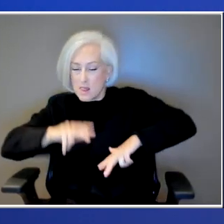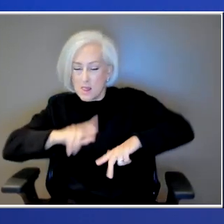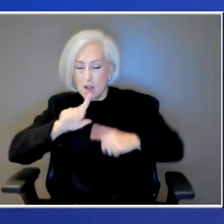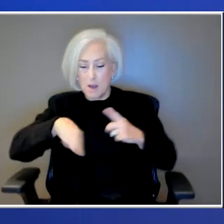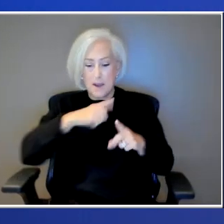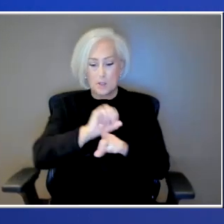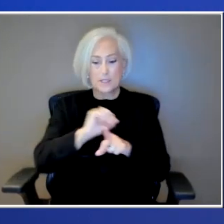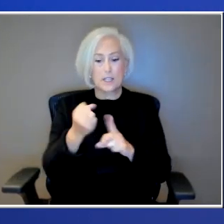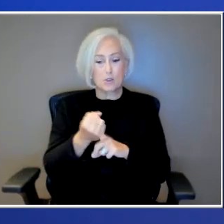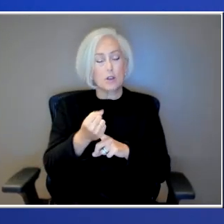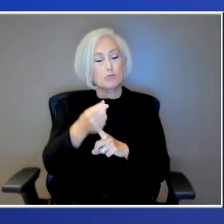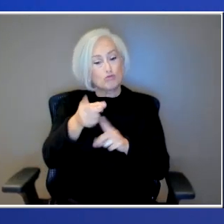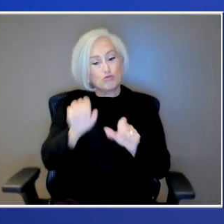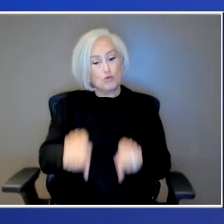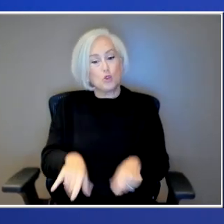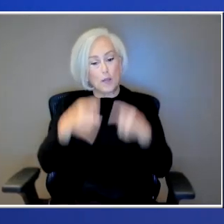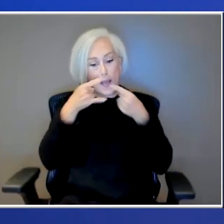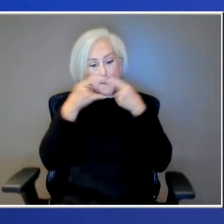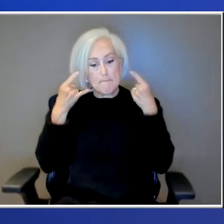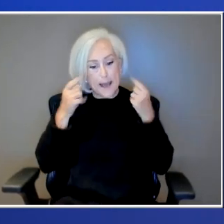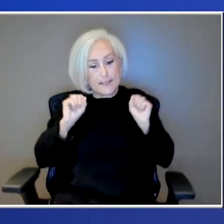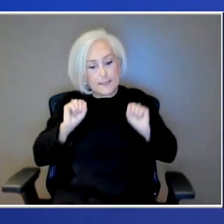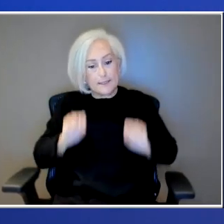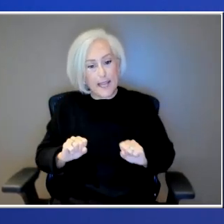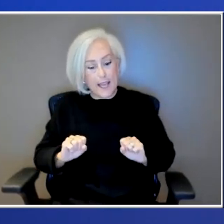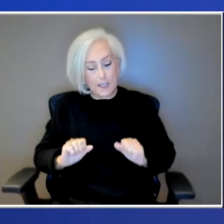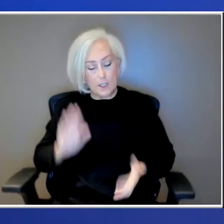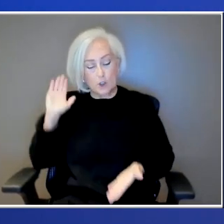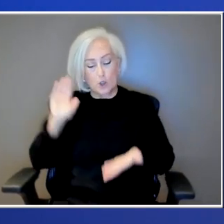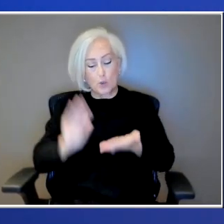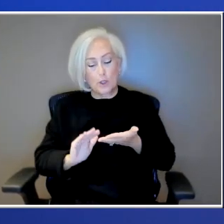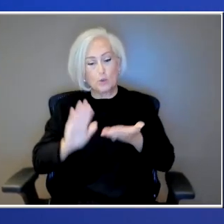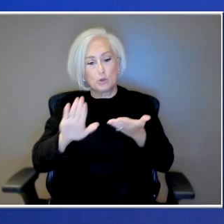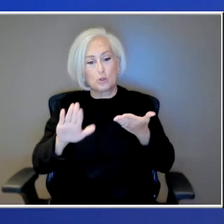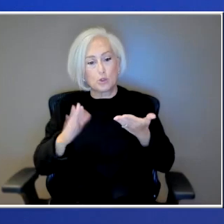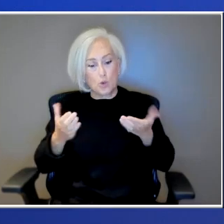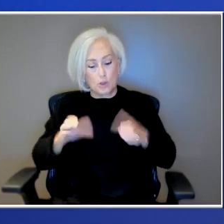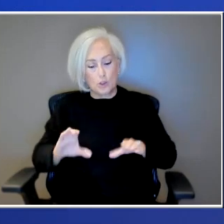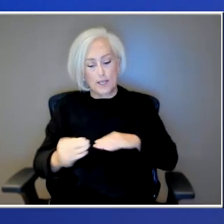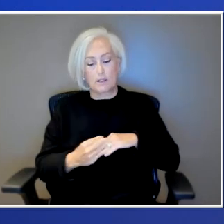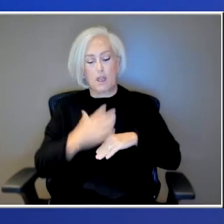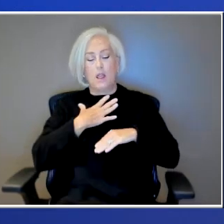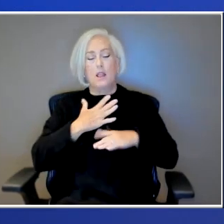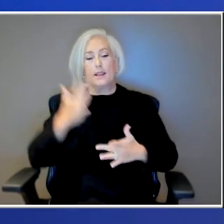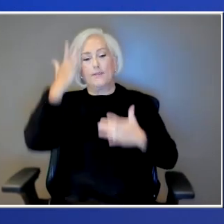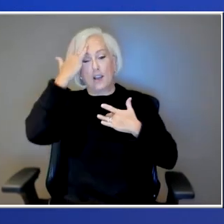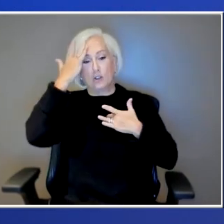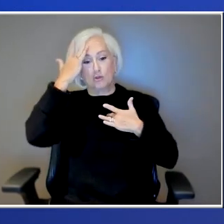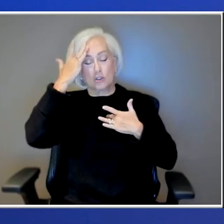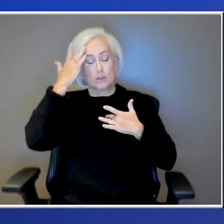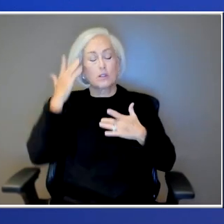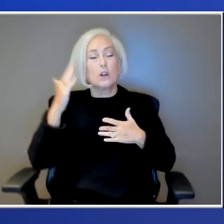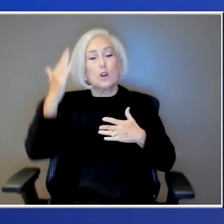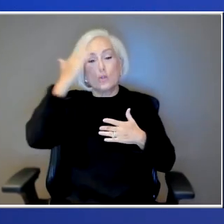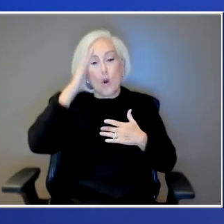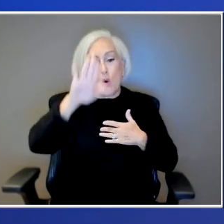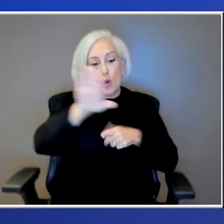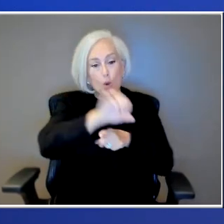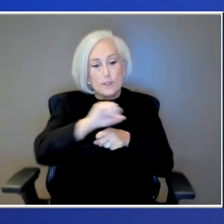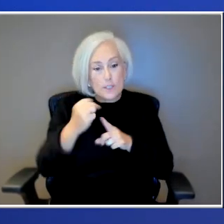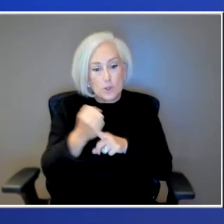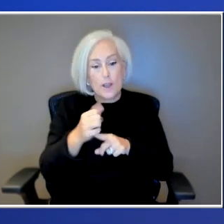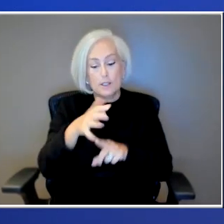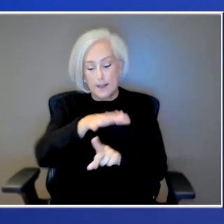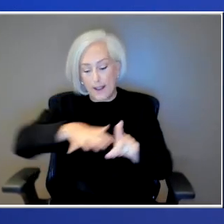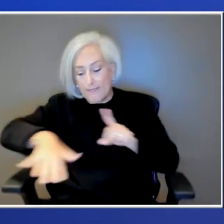wear a mask in a situation. It will help reduce your chance of infection. Know the situation and the environment around